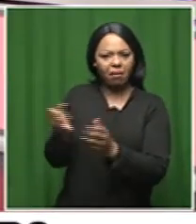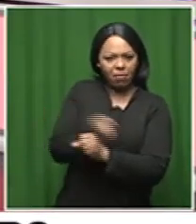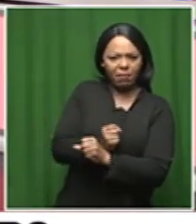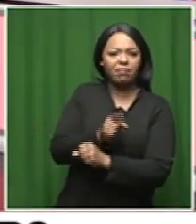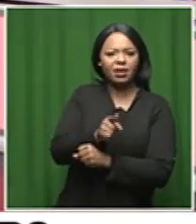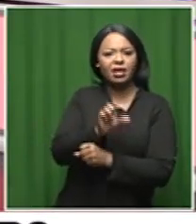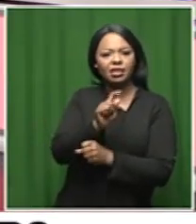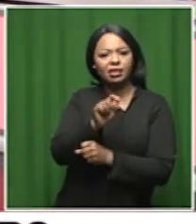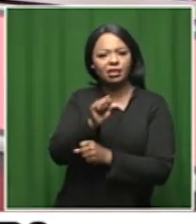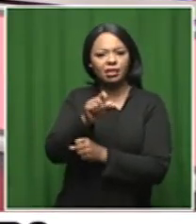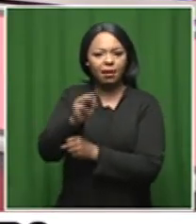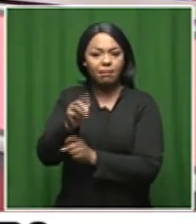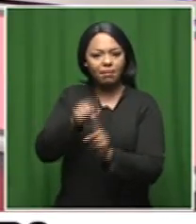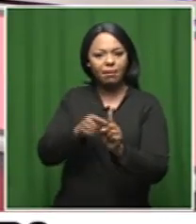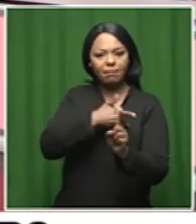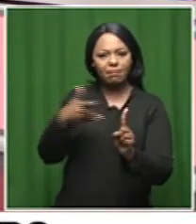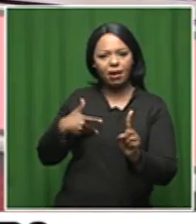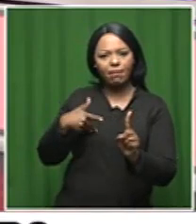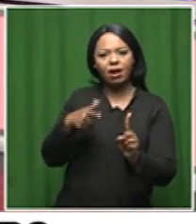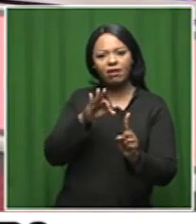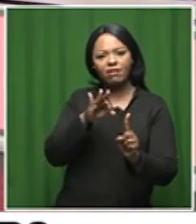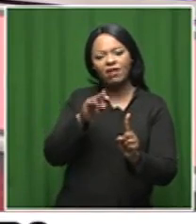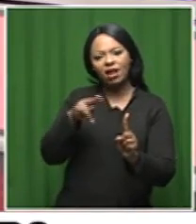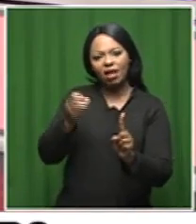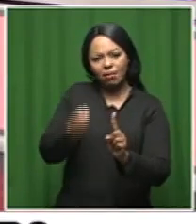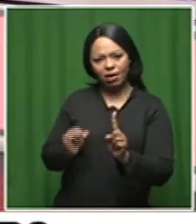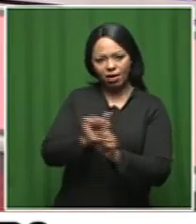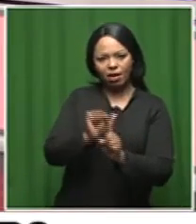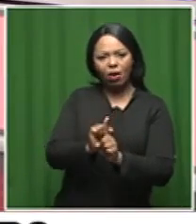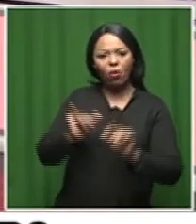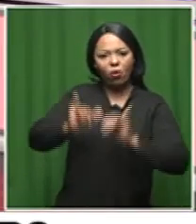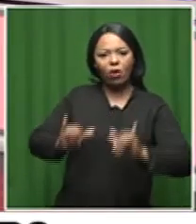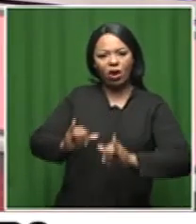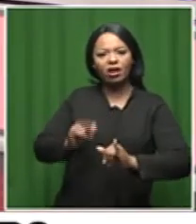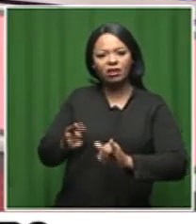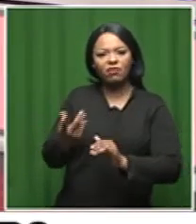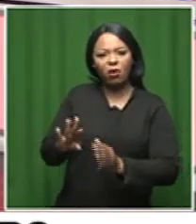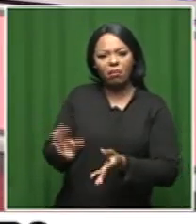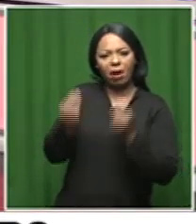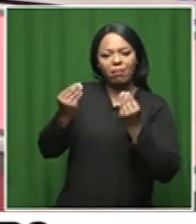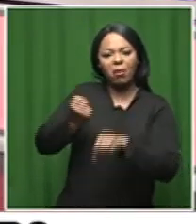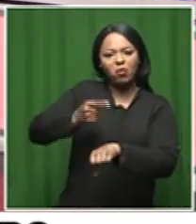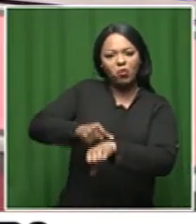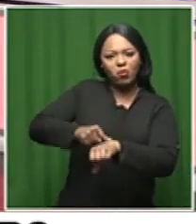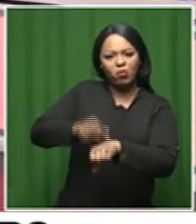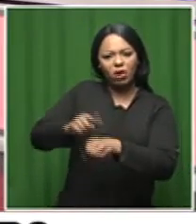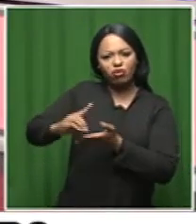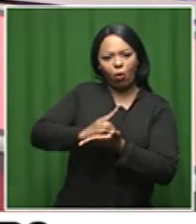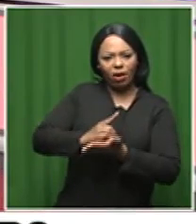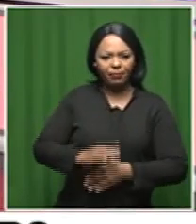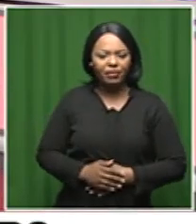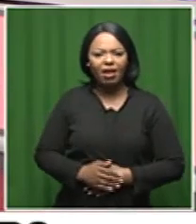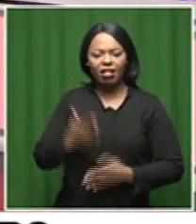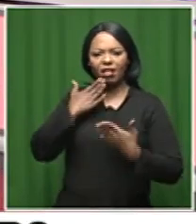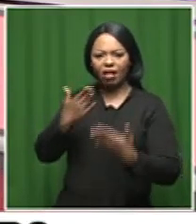Mhlulisi, mother of 7-year-old Fanele Mamele, bone marrow patient waiting for a match. Thank you so much for joining us today, Ma, to really talk about this